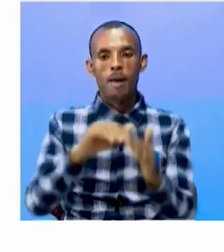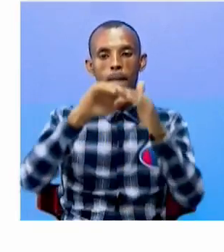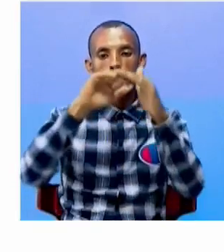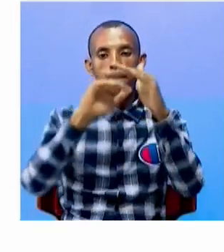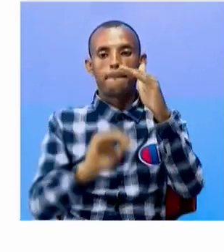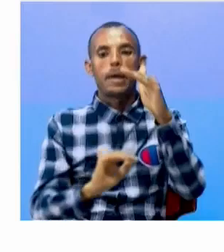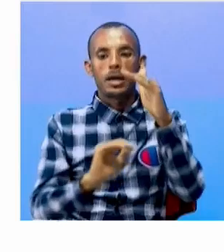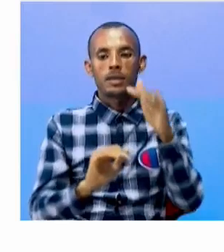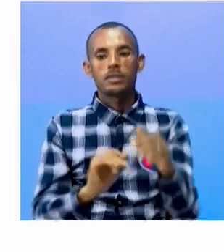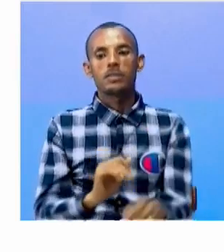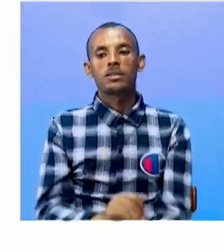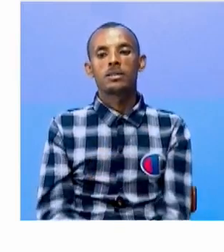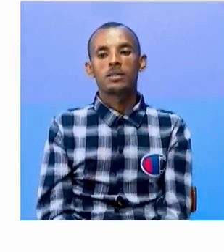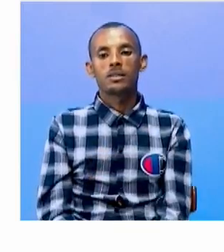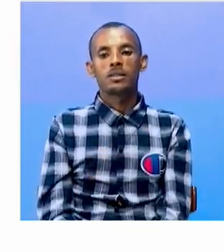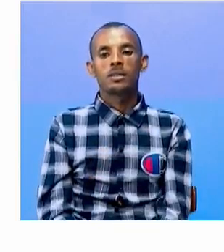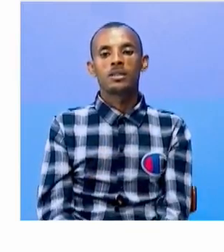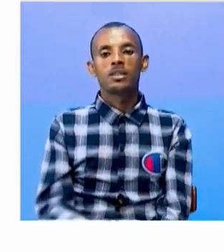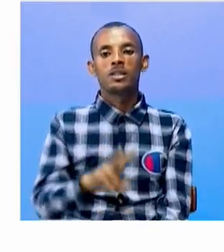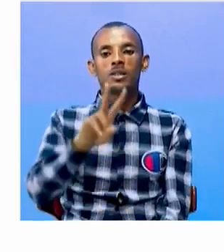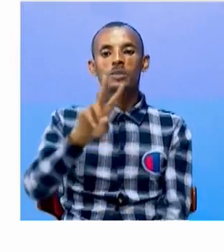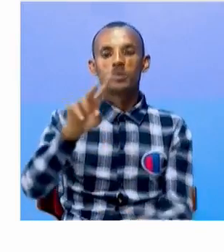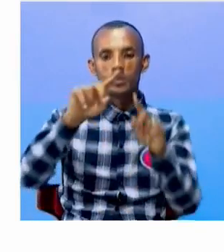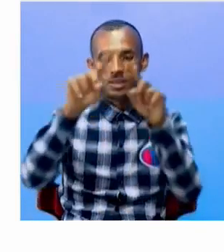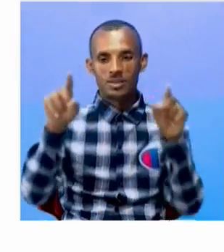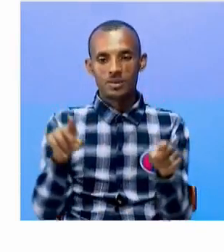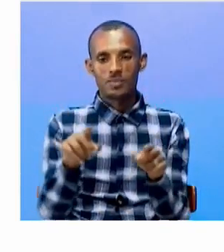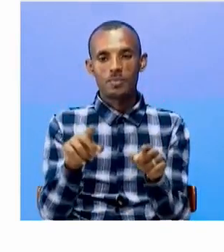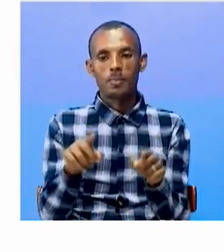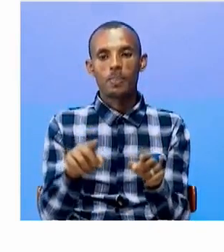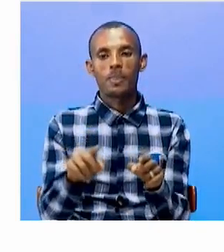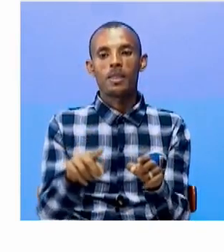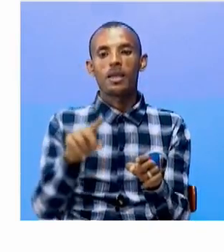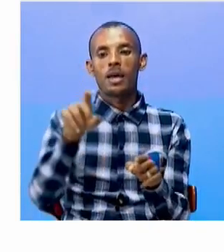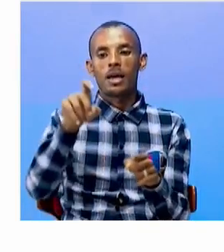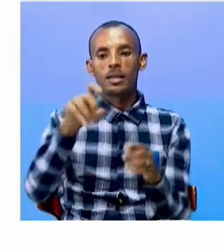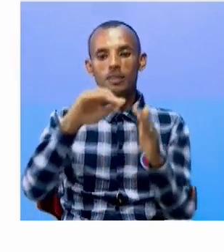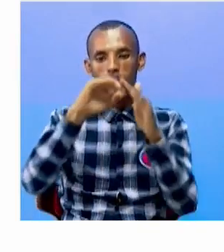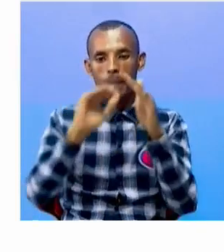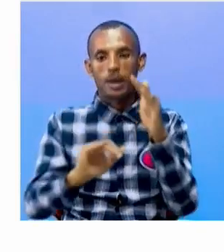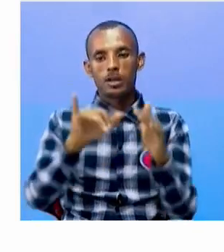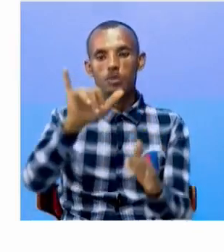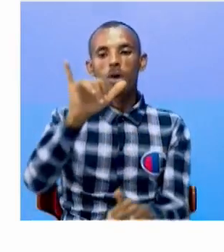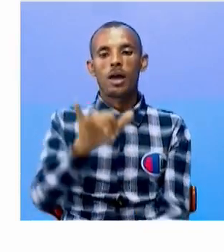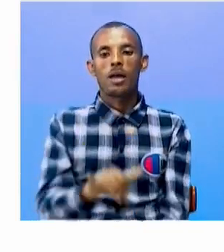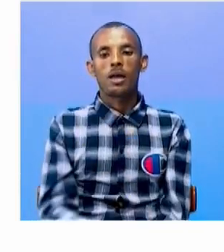minus 2 into x minus y.